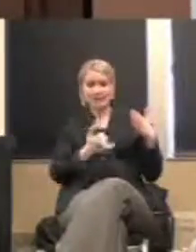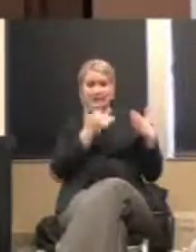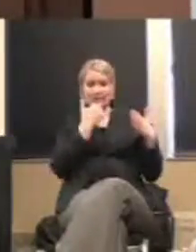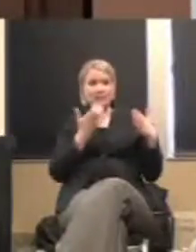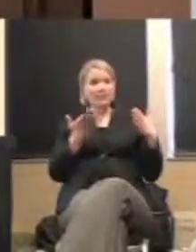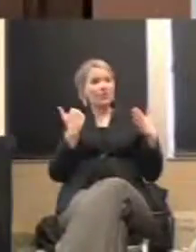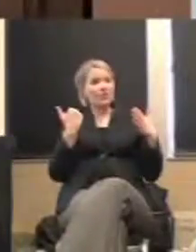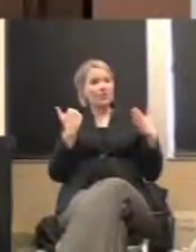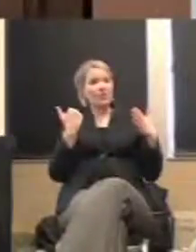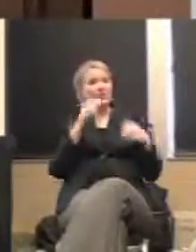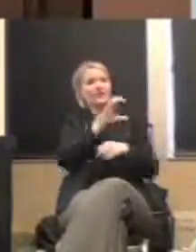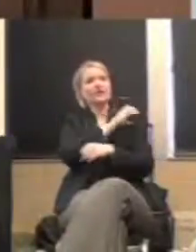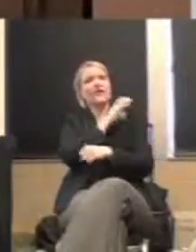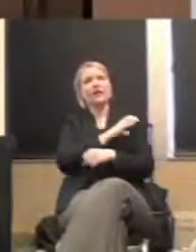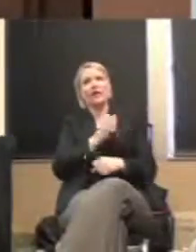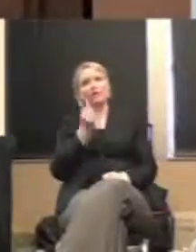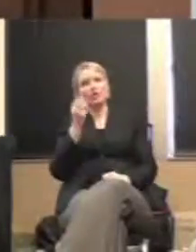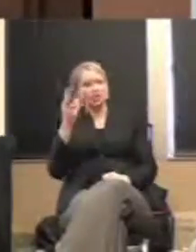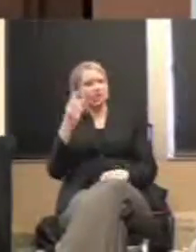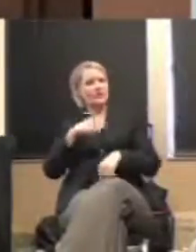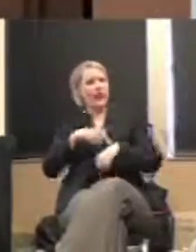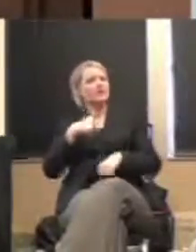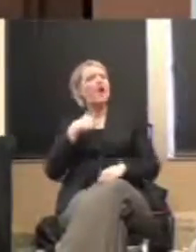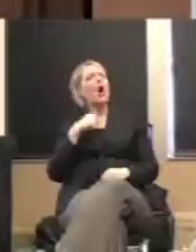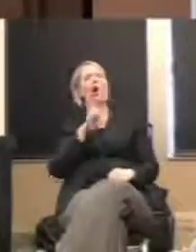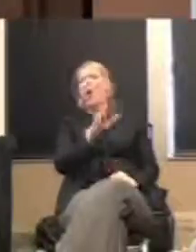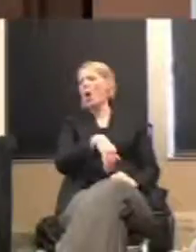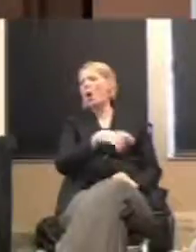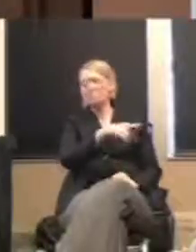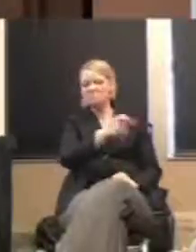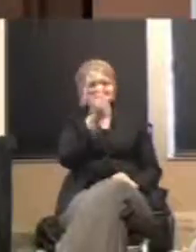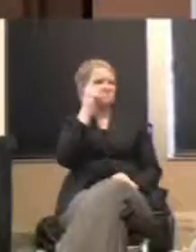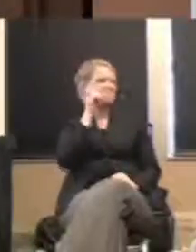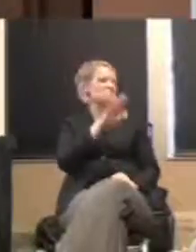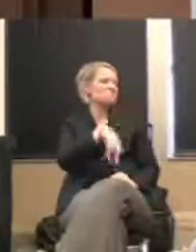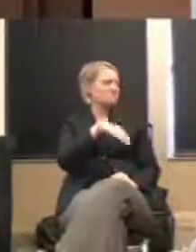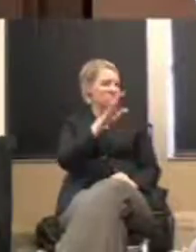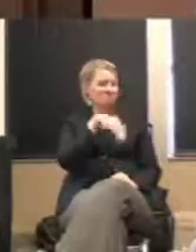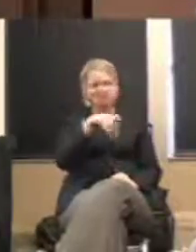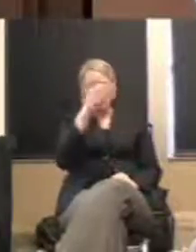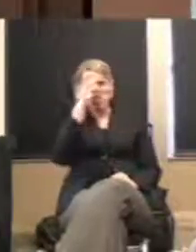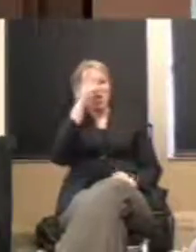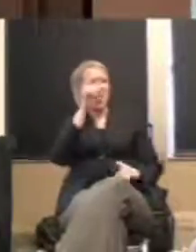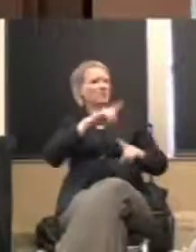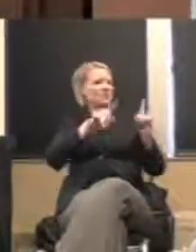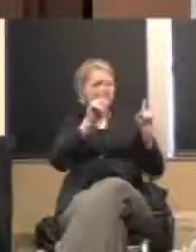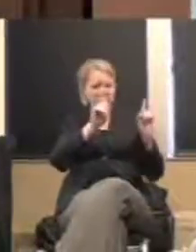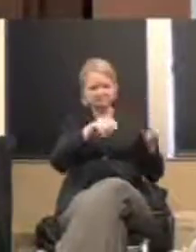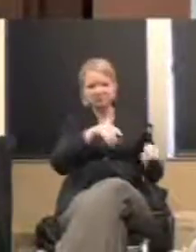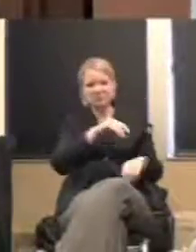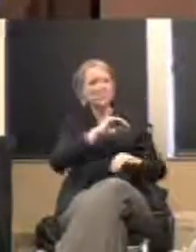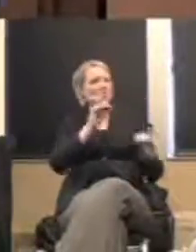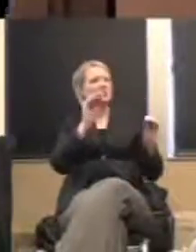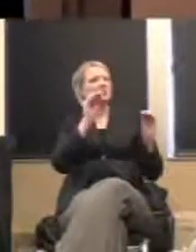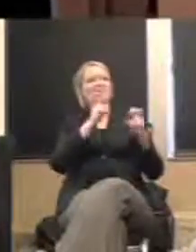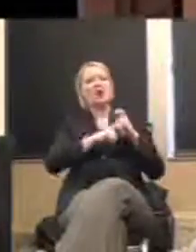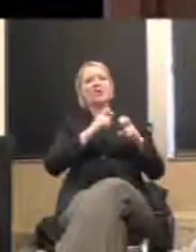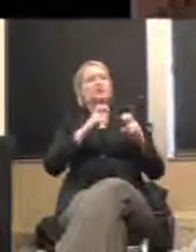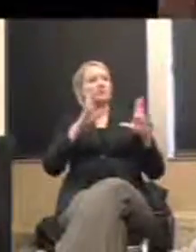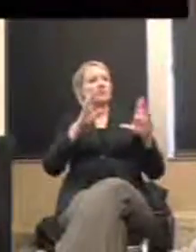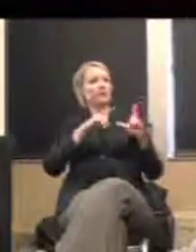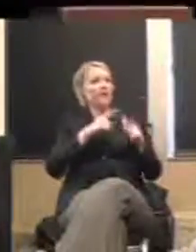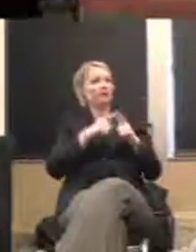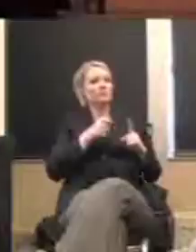the clinic several times where I was pretty sure they were in solid discrimination, and then lo and behold,